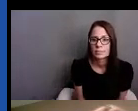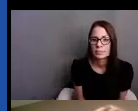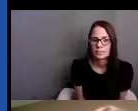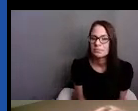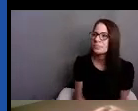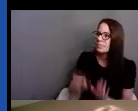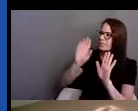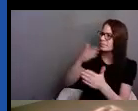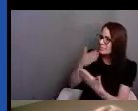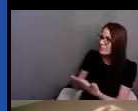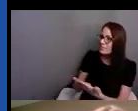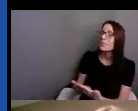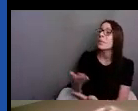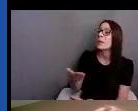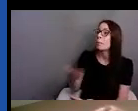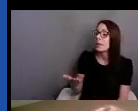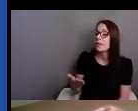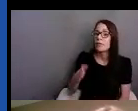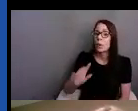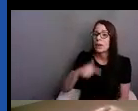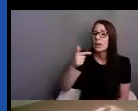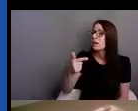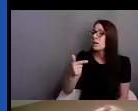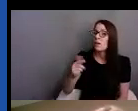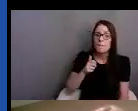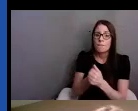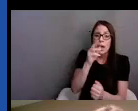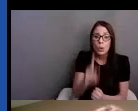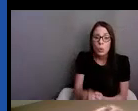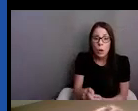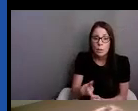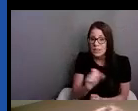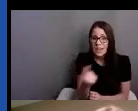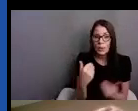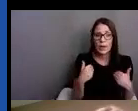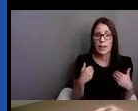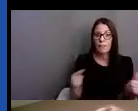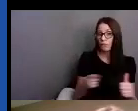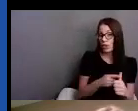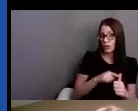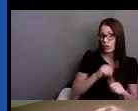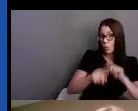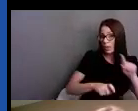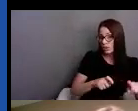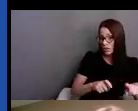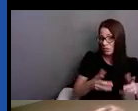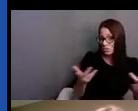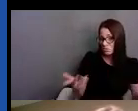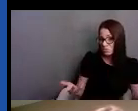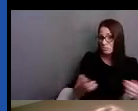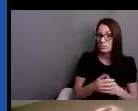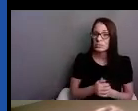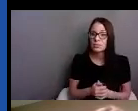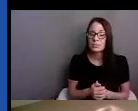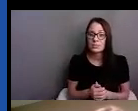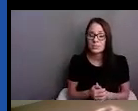Great, thank you. And before I go to second questions, anyone else have any first questions that they